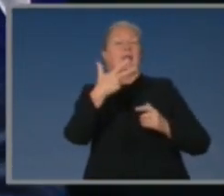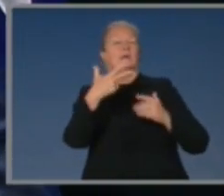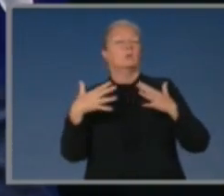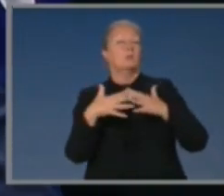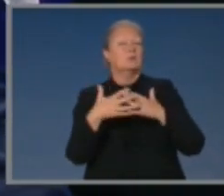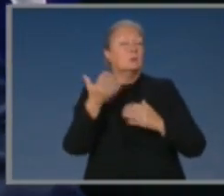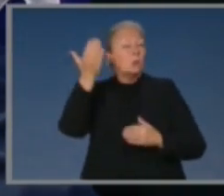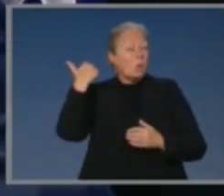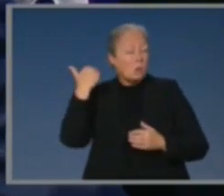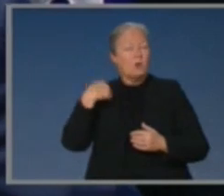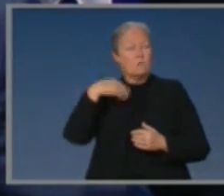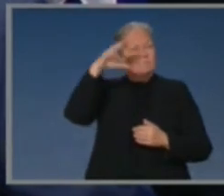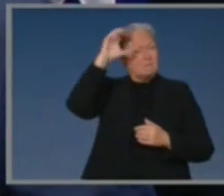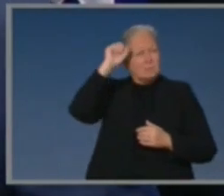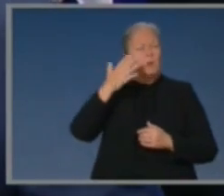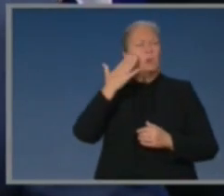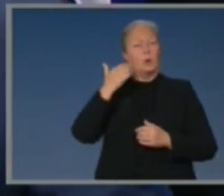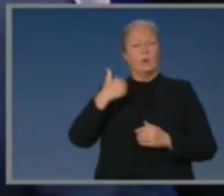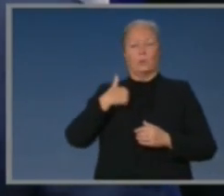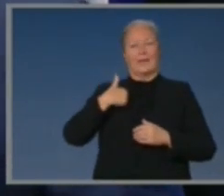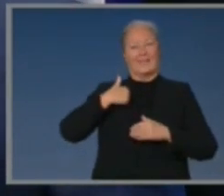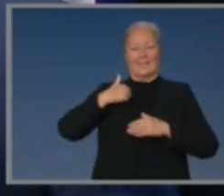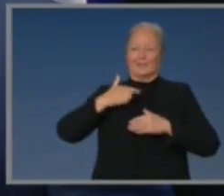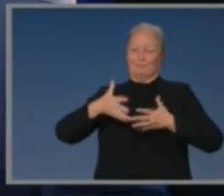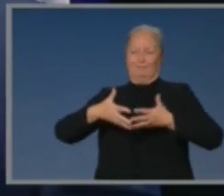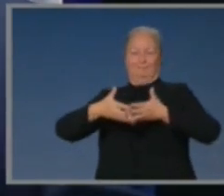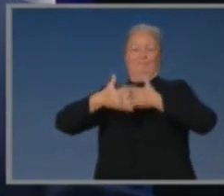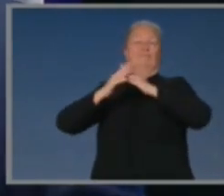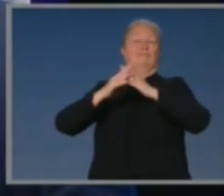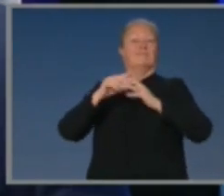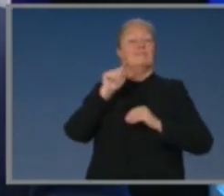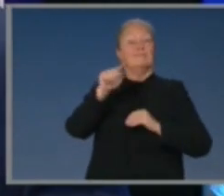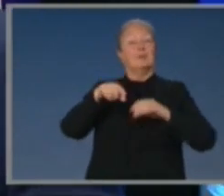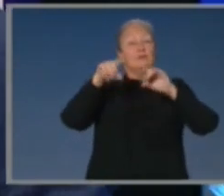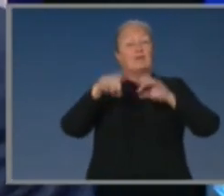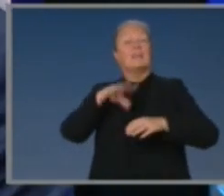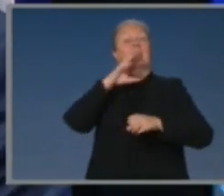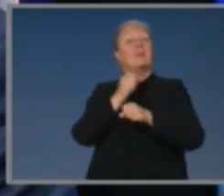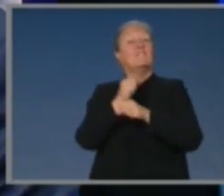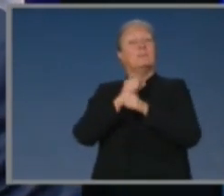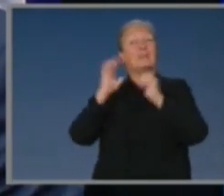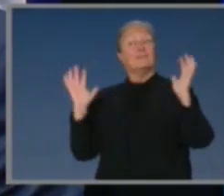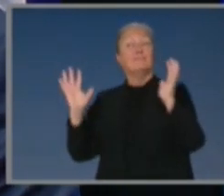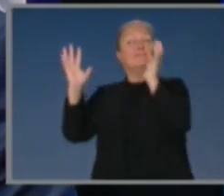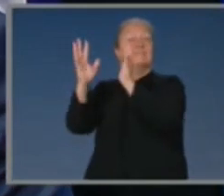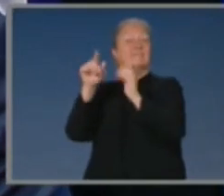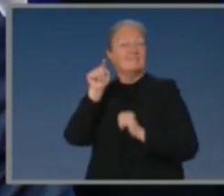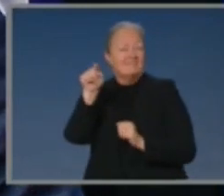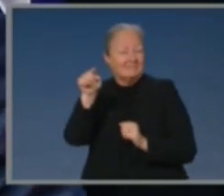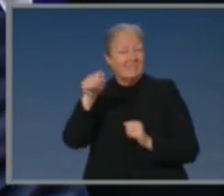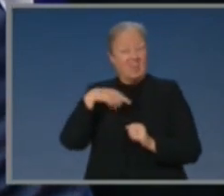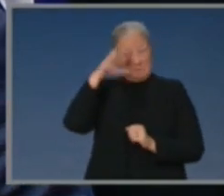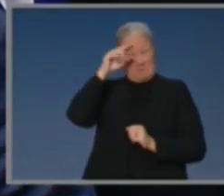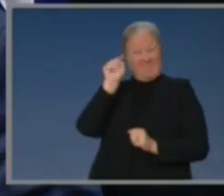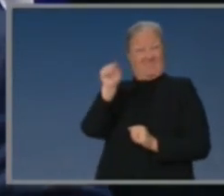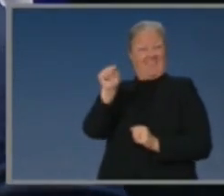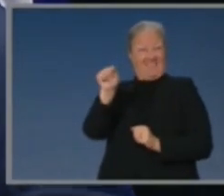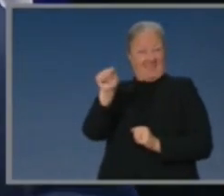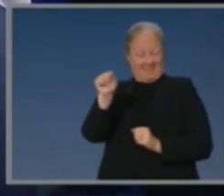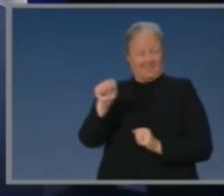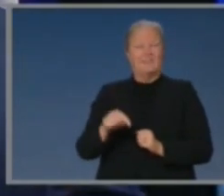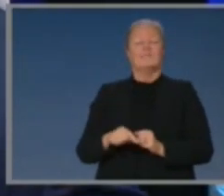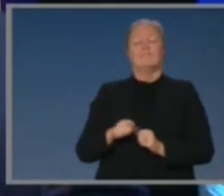the day we formed the National Cabinet, I remember Premier Berejiklian, over the course of that day, she was sitting next to me and